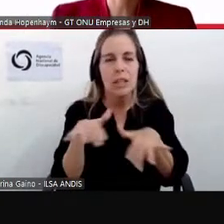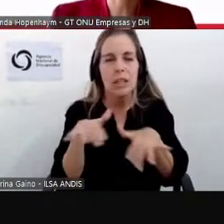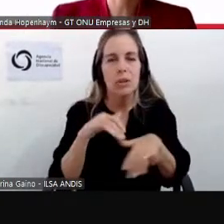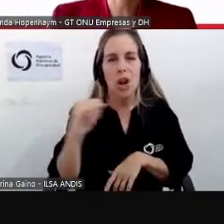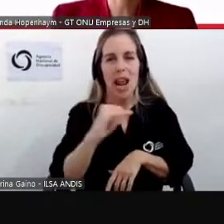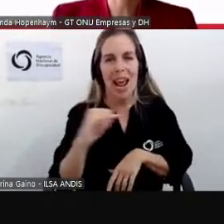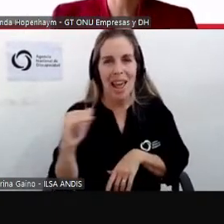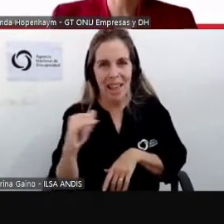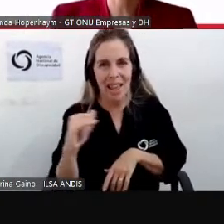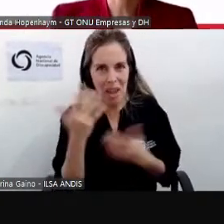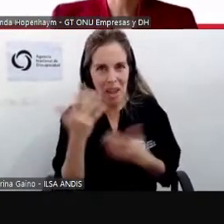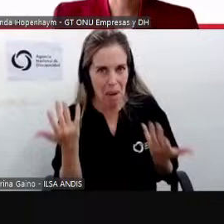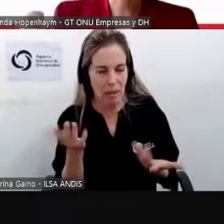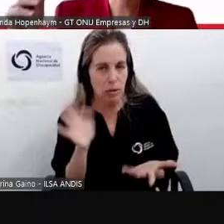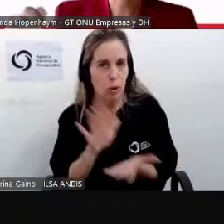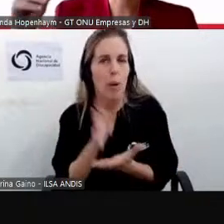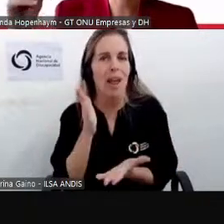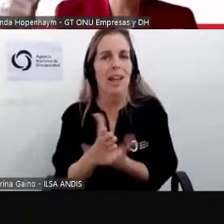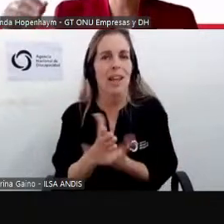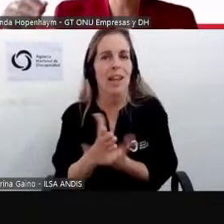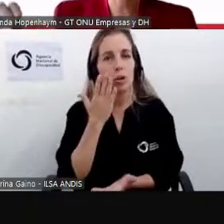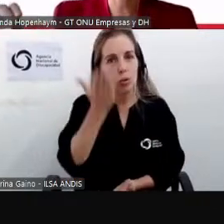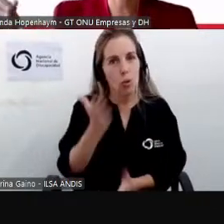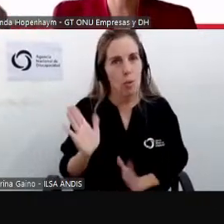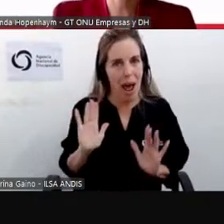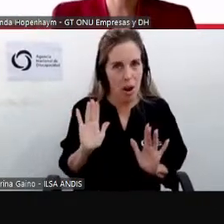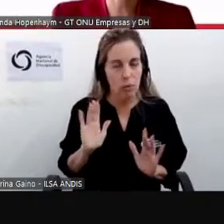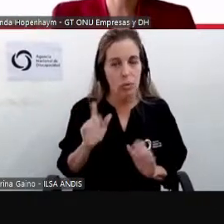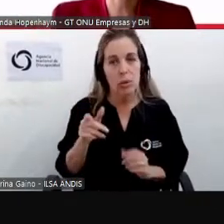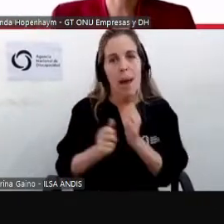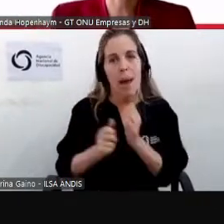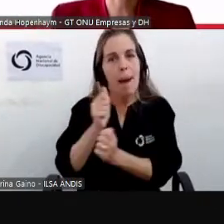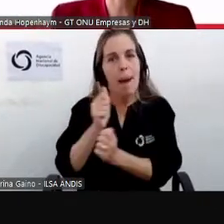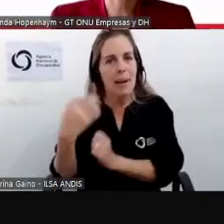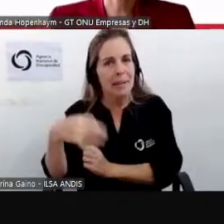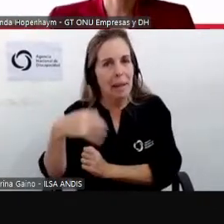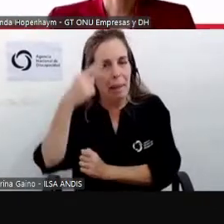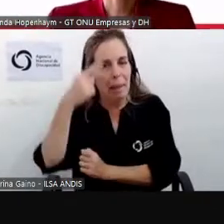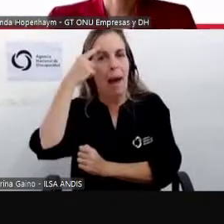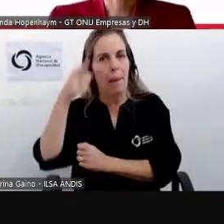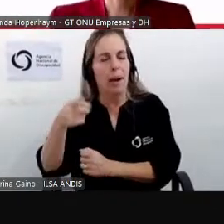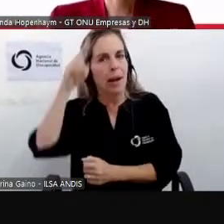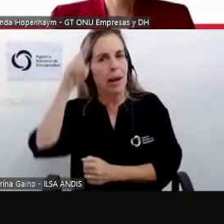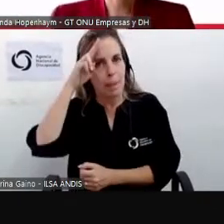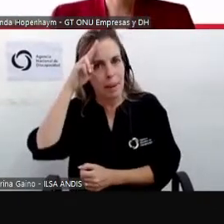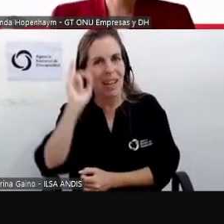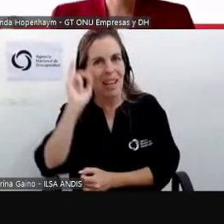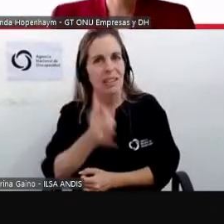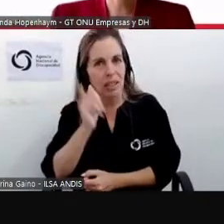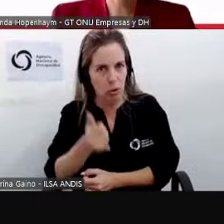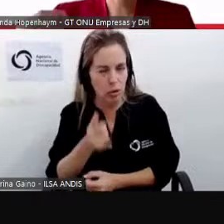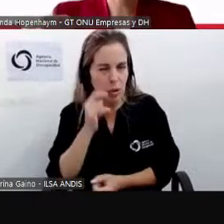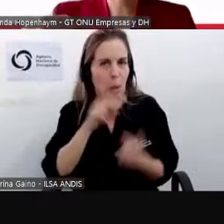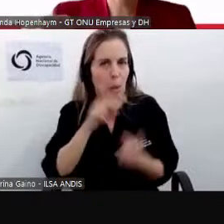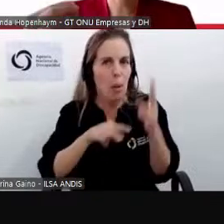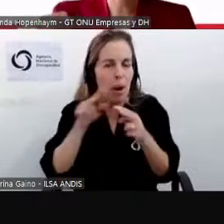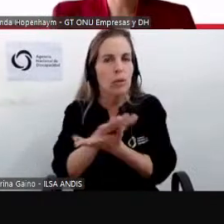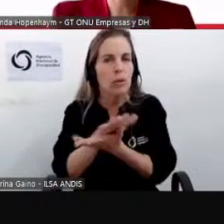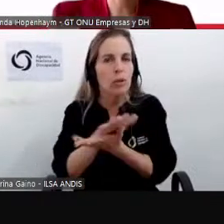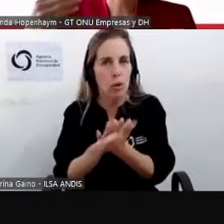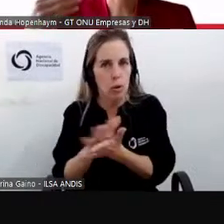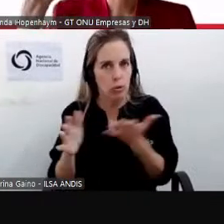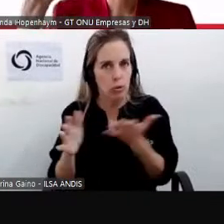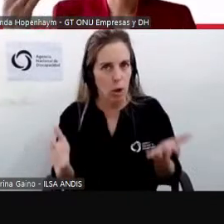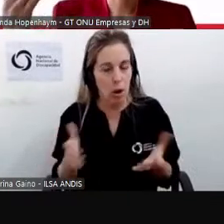region, children and youth. Therefore, that differential approach is key in order to understand this specific risk of them. And to have this sectoral approach, both sectors are more at risk for